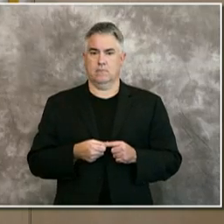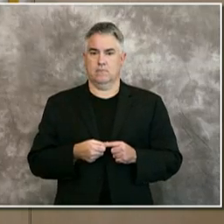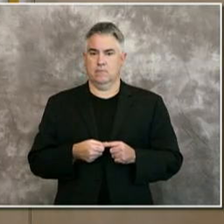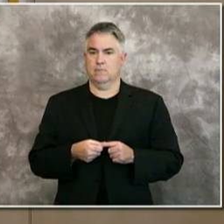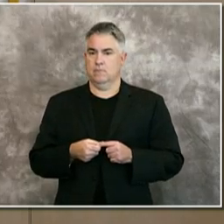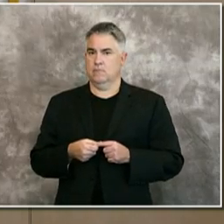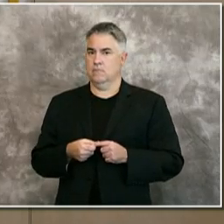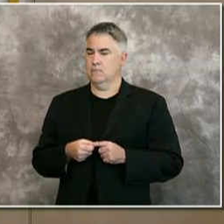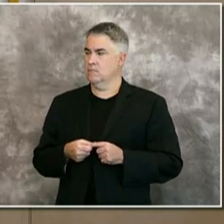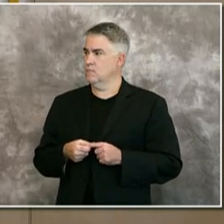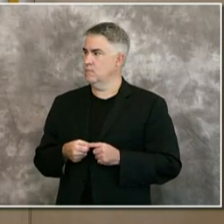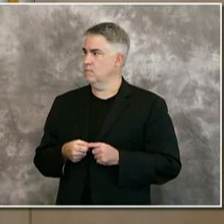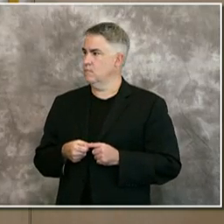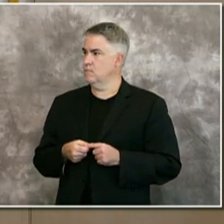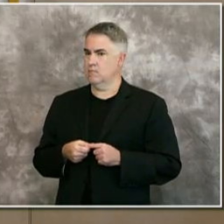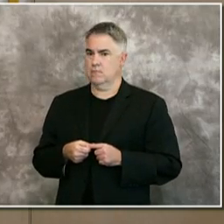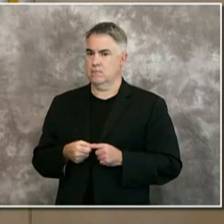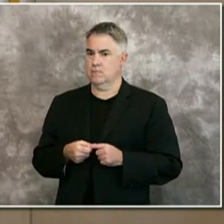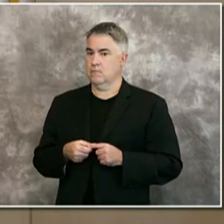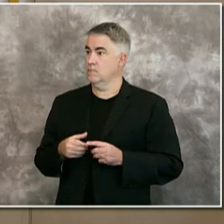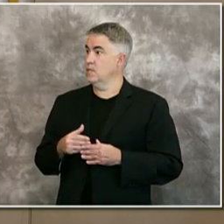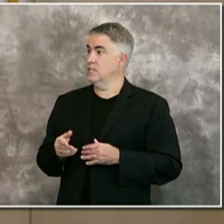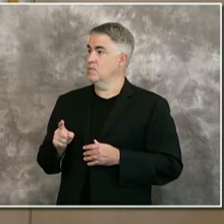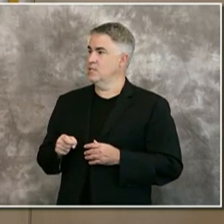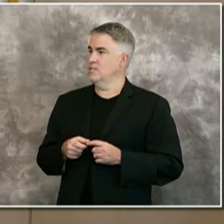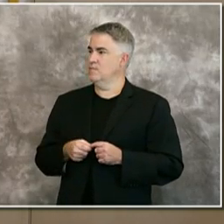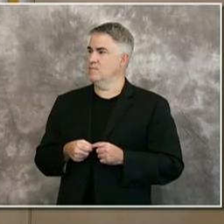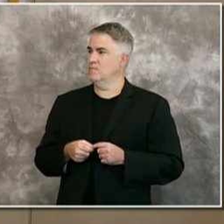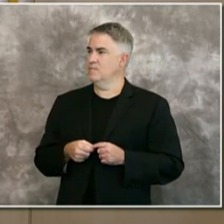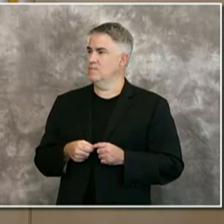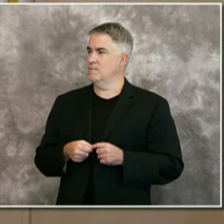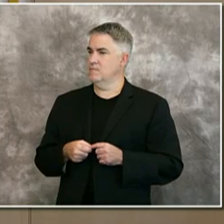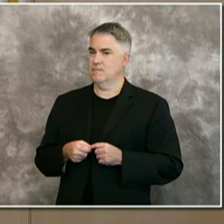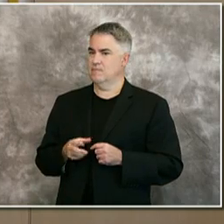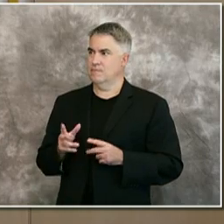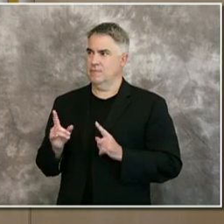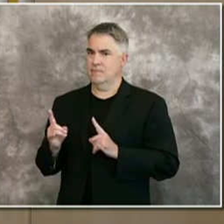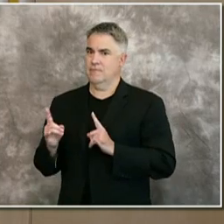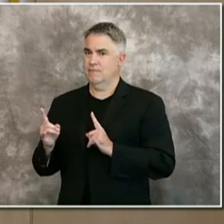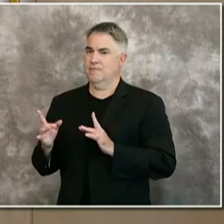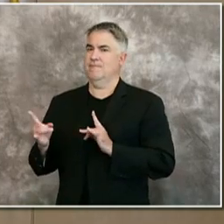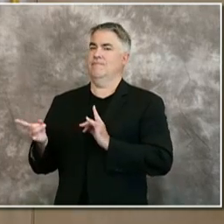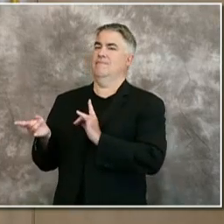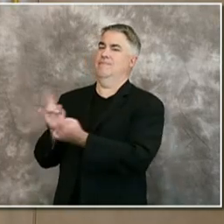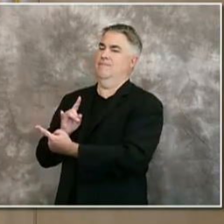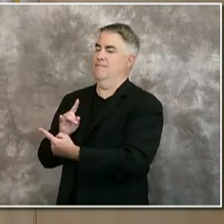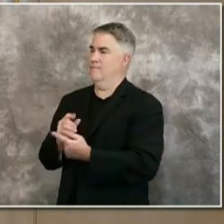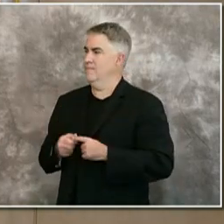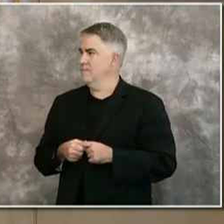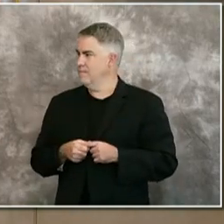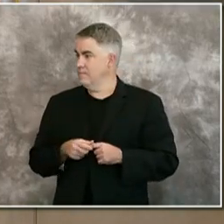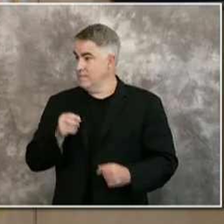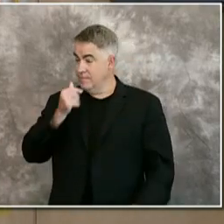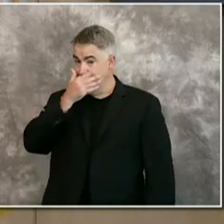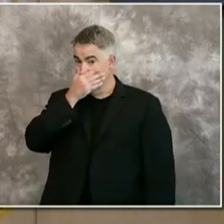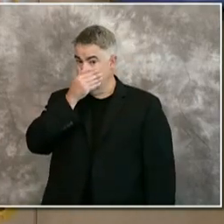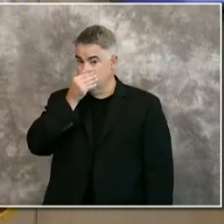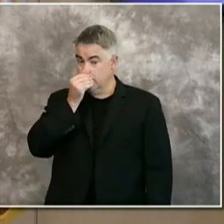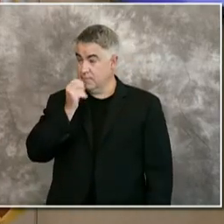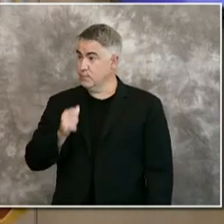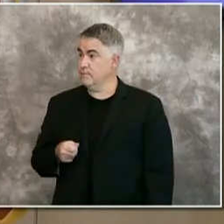Okay? Any other questions? Chairman Cox will answer the next one.